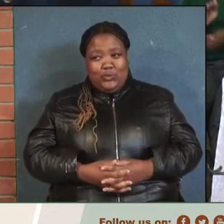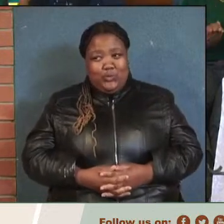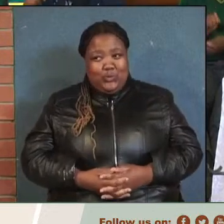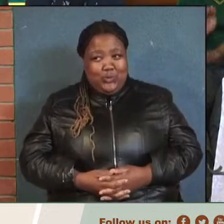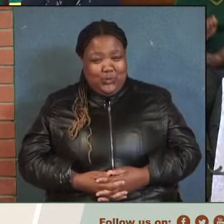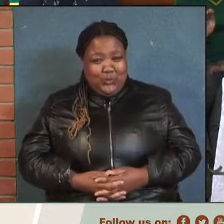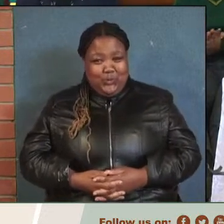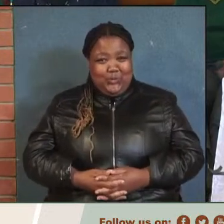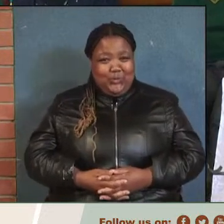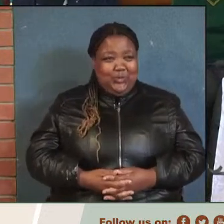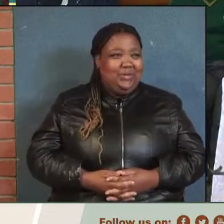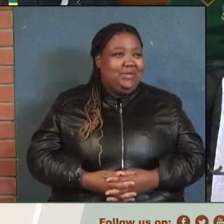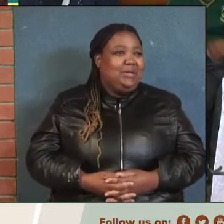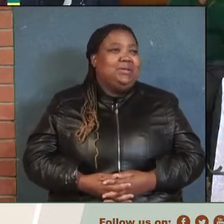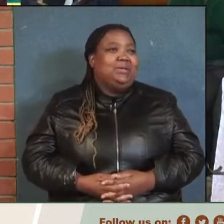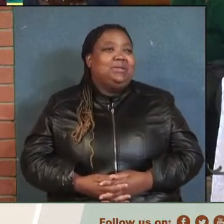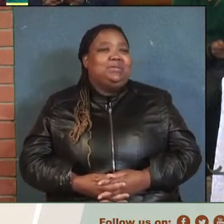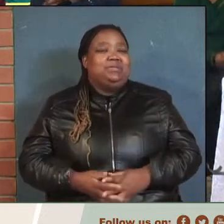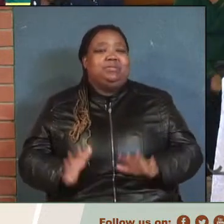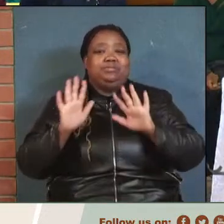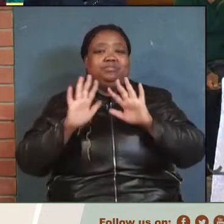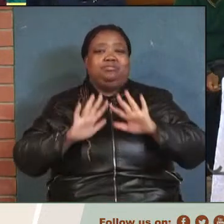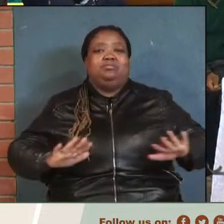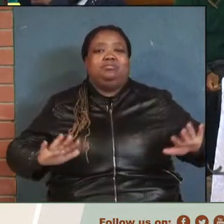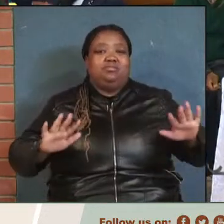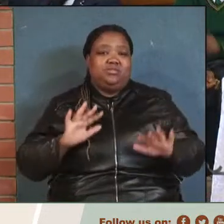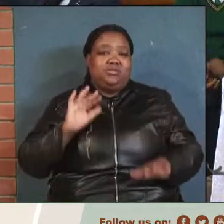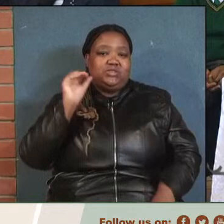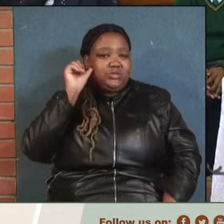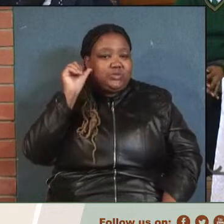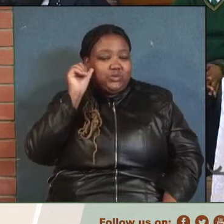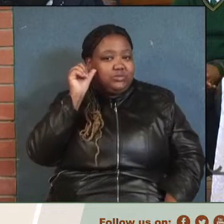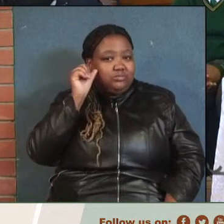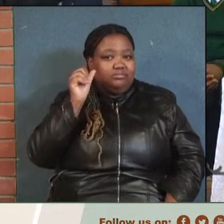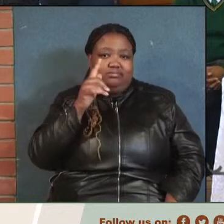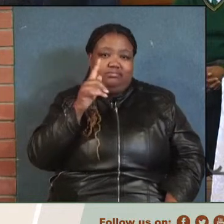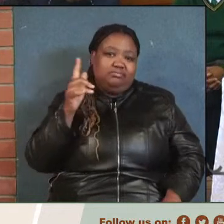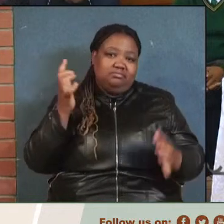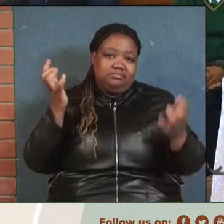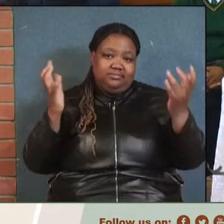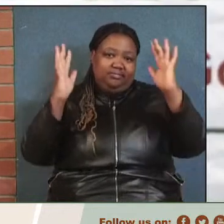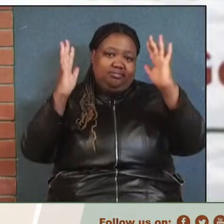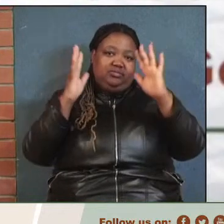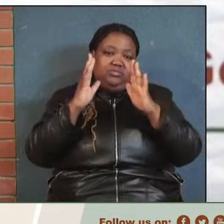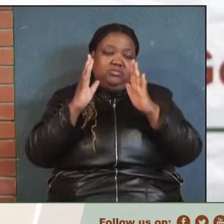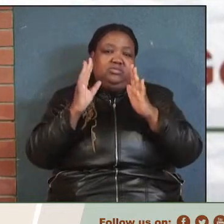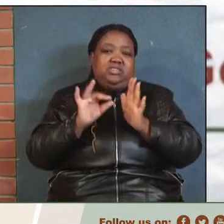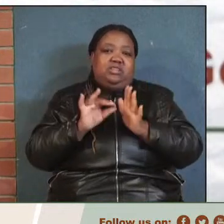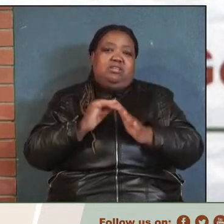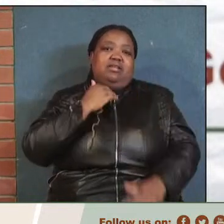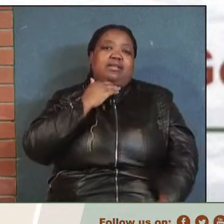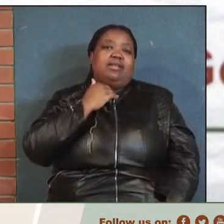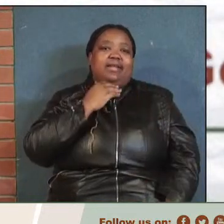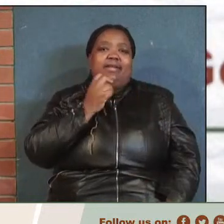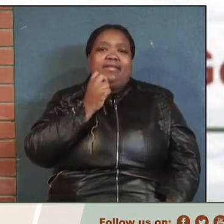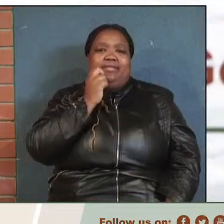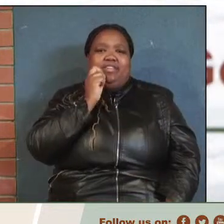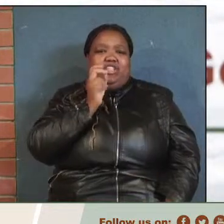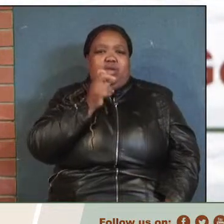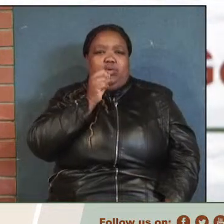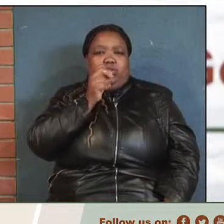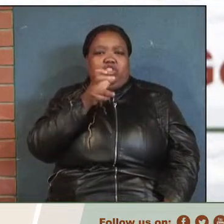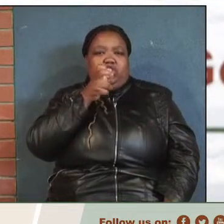Order, honorable members, refrain from making noise. An applause is just enough. You don't have to yell. Thank you.